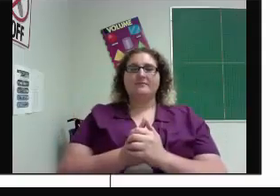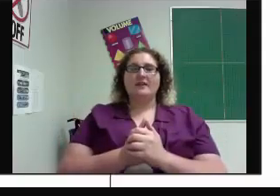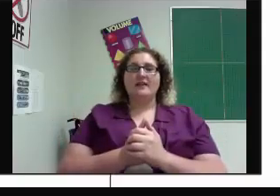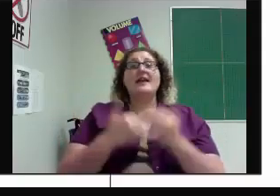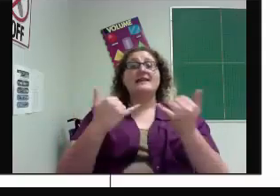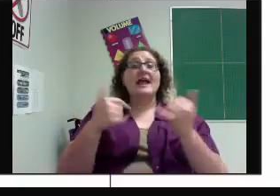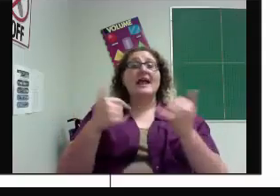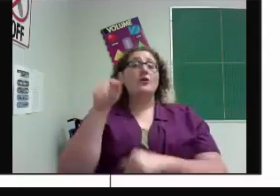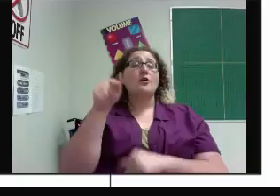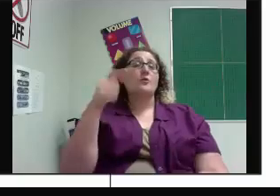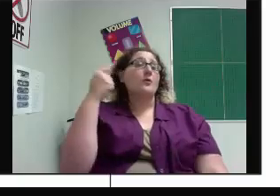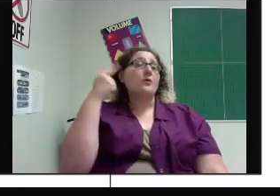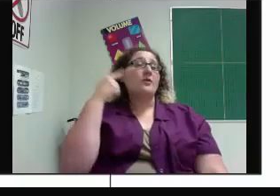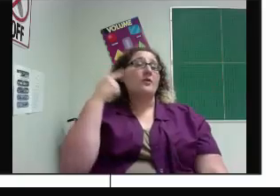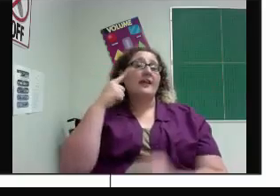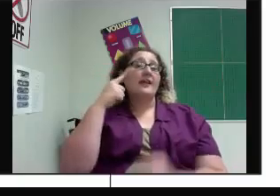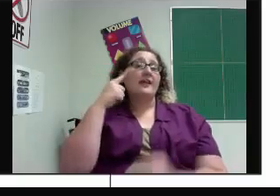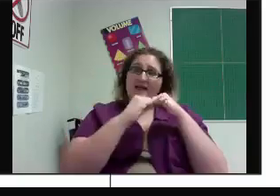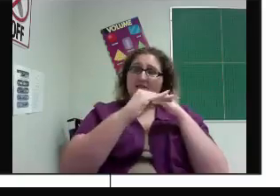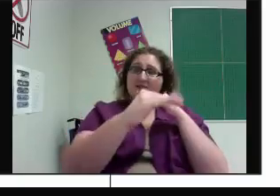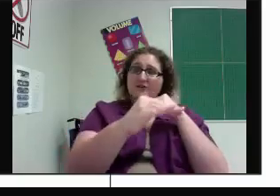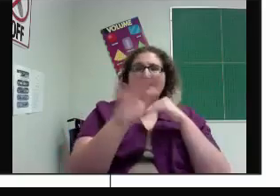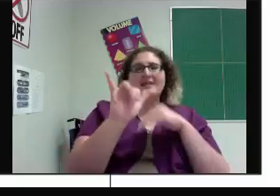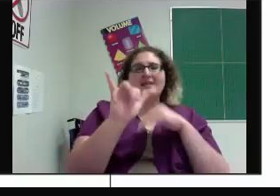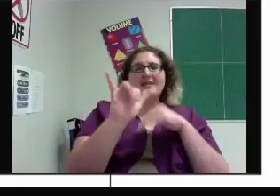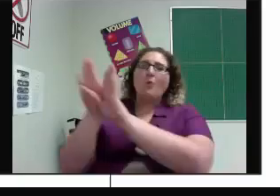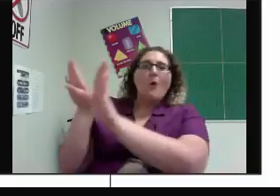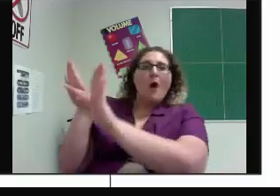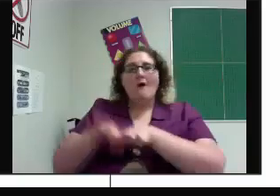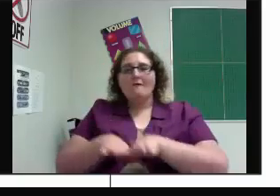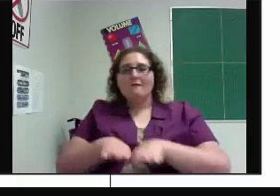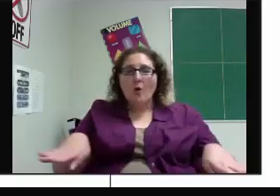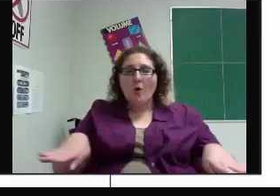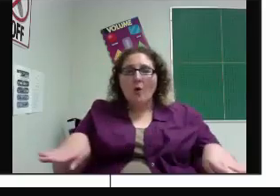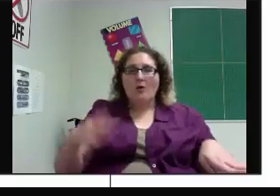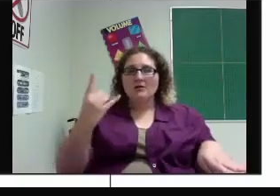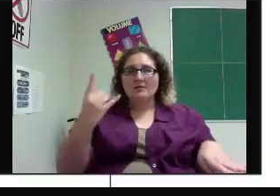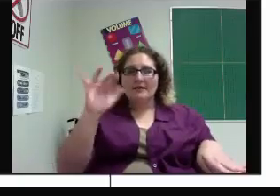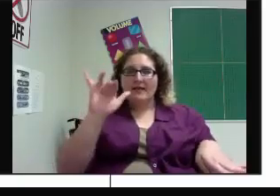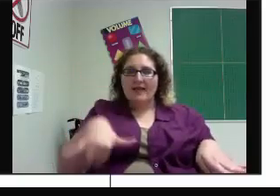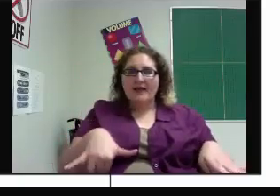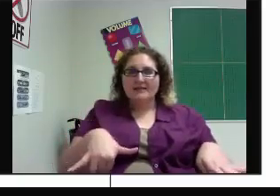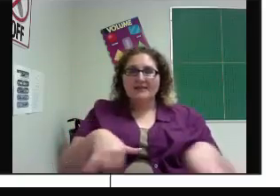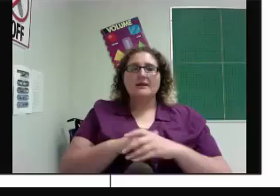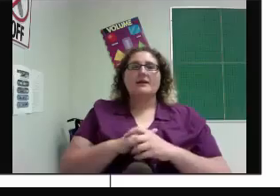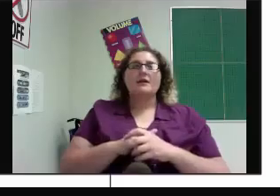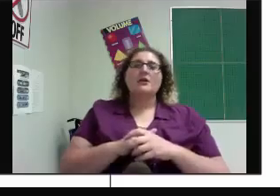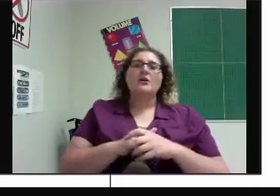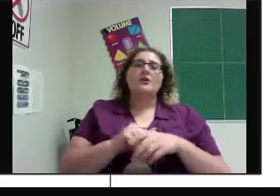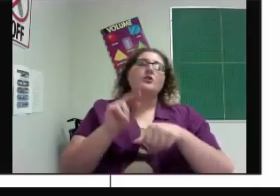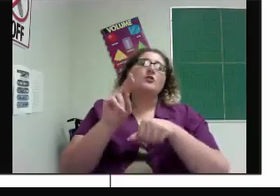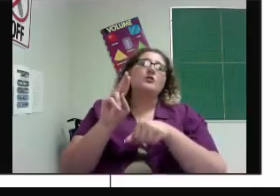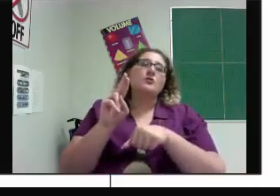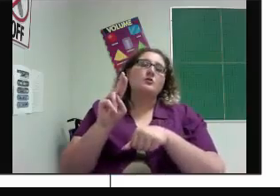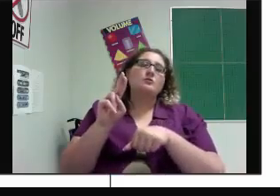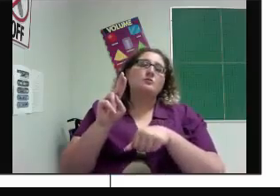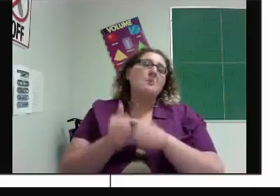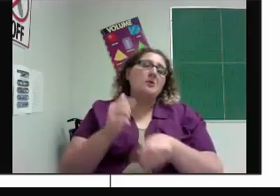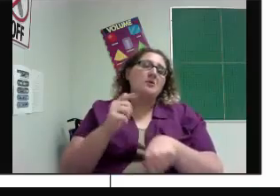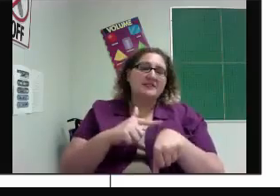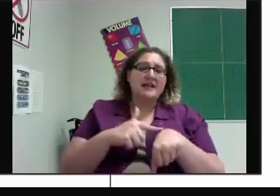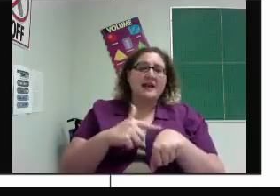you can think of a flat surface or a plane as something like the wall, the floor, something of that nature. They are indicated with